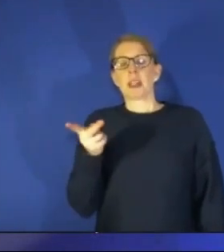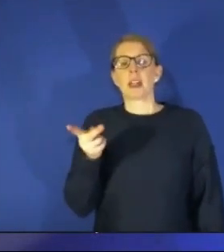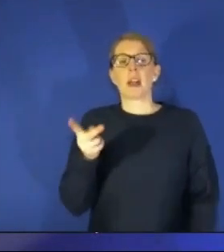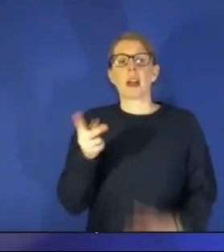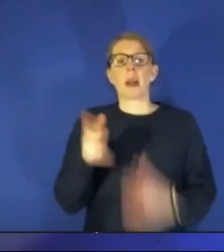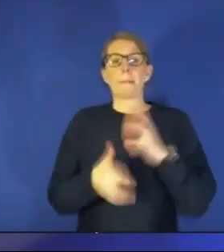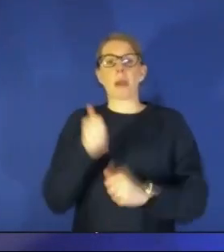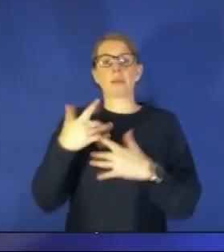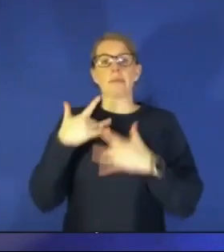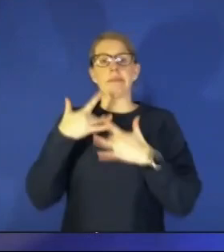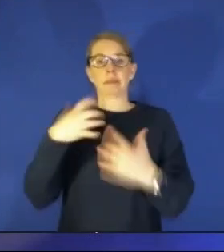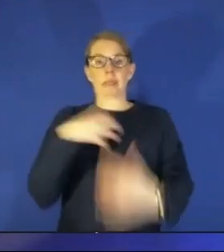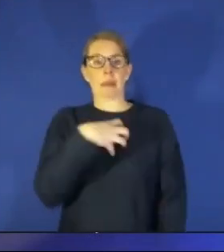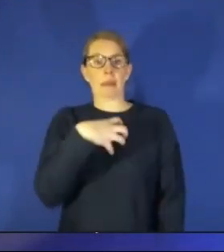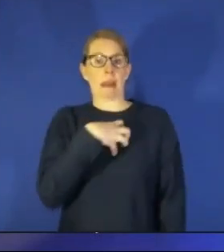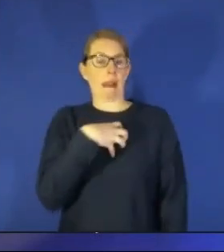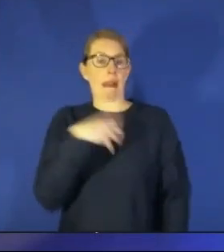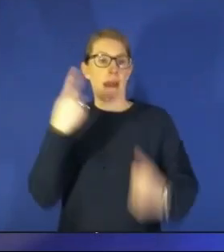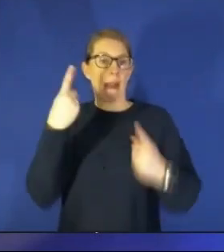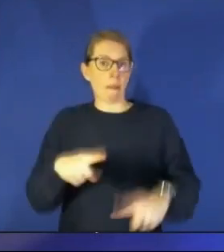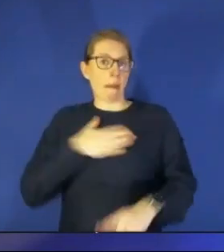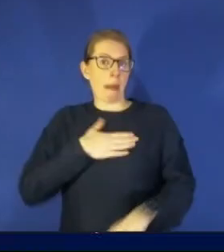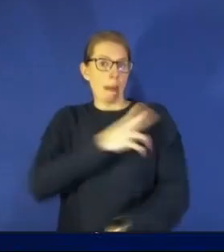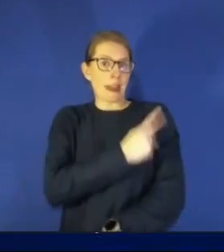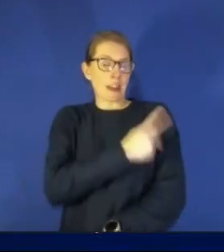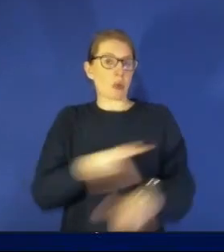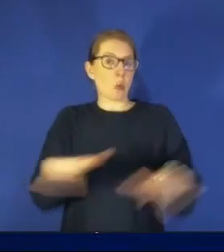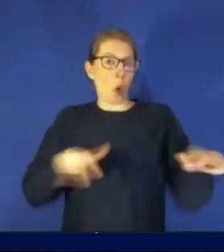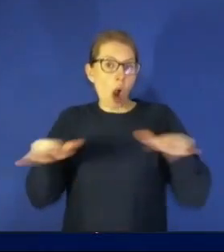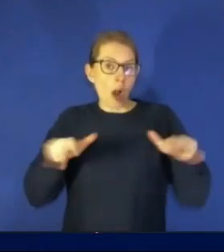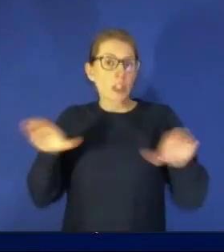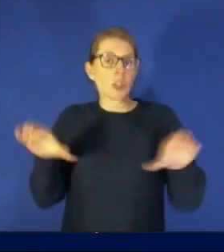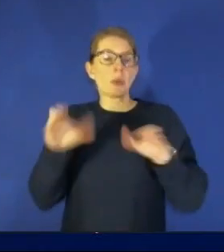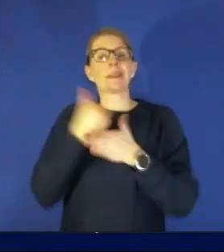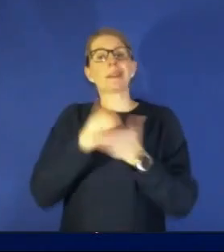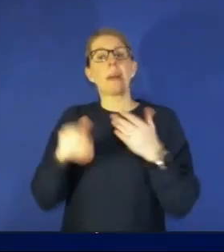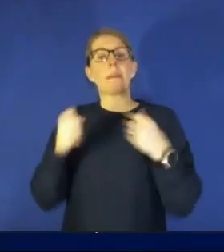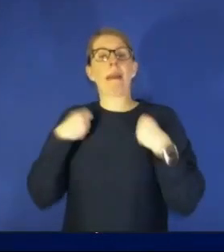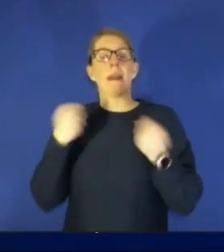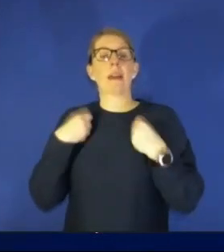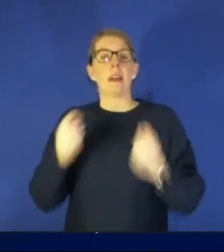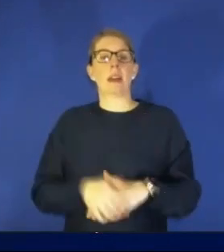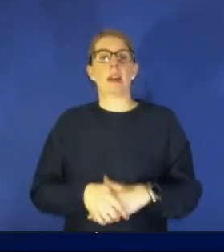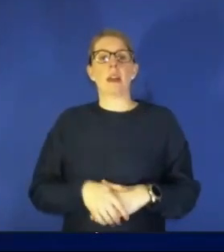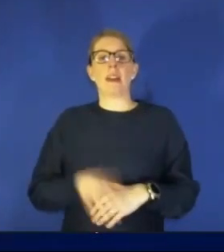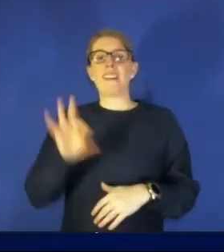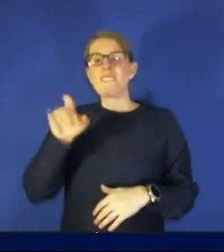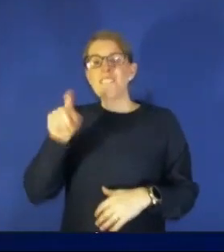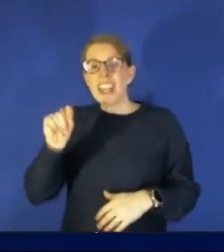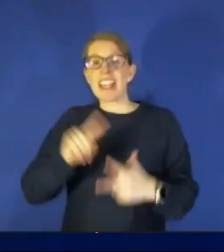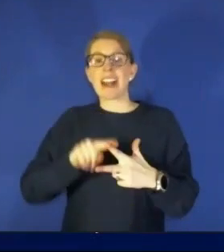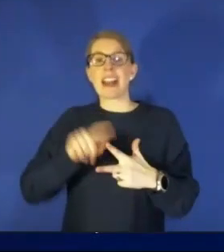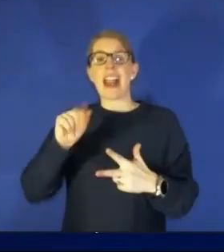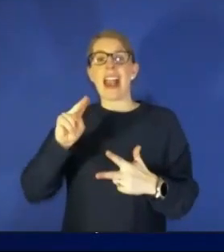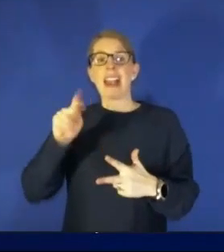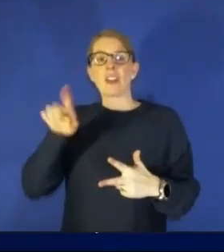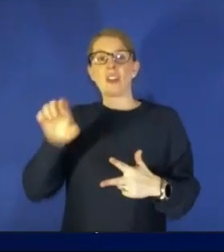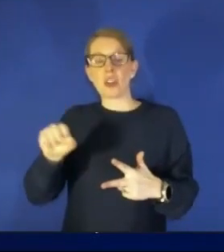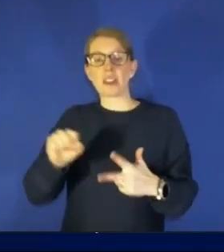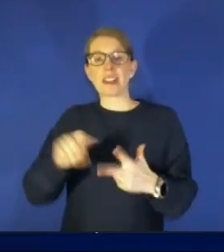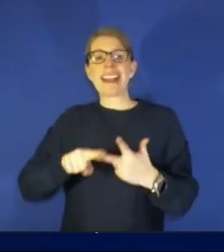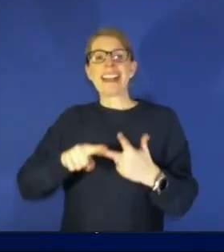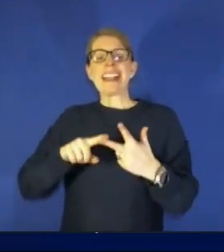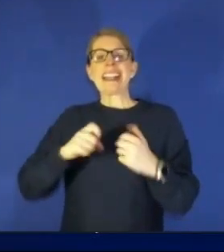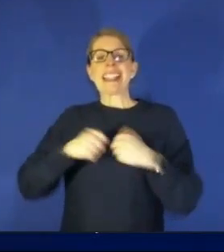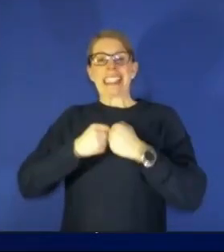common complaints I see in my patients who are walking and doing some exercise is that their feet and ankles and knees start to hurt. Mm-hmm. One of the most important things you have to